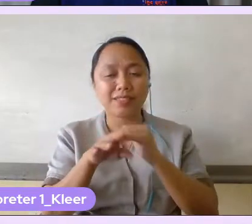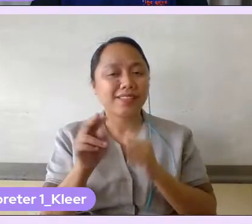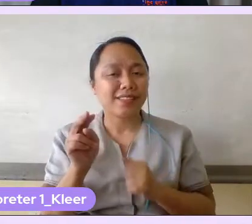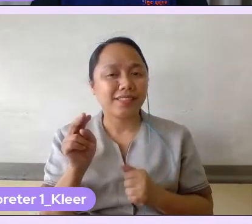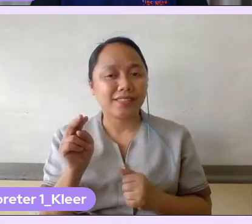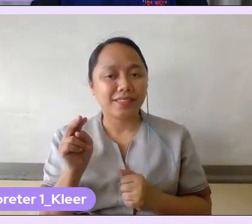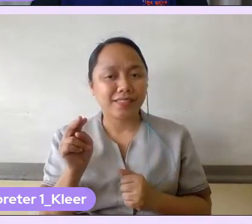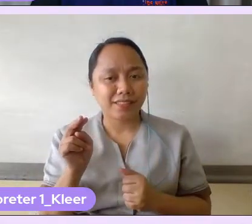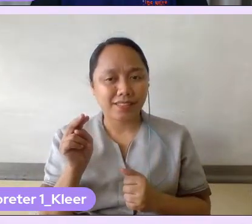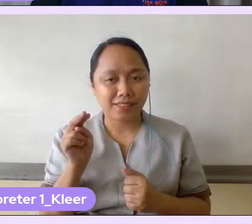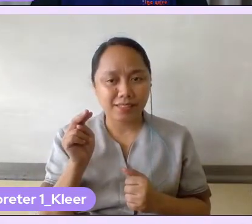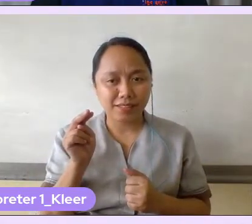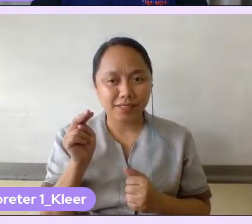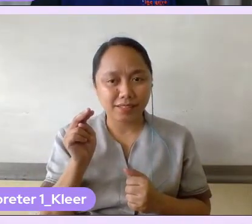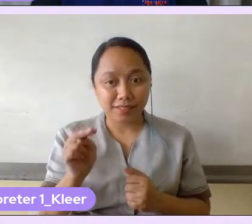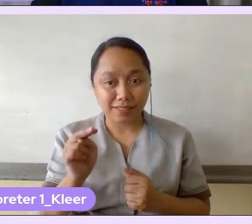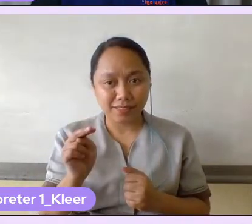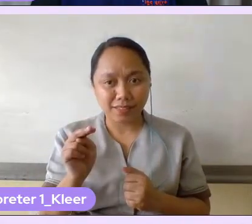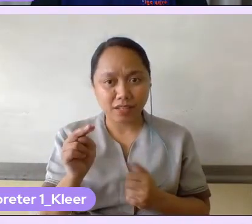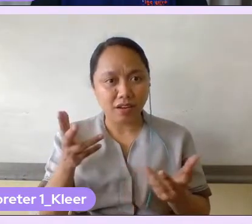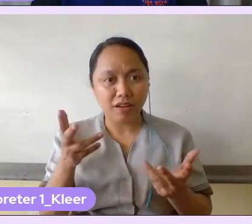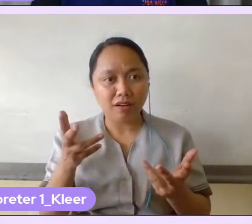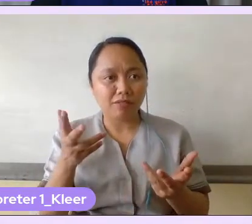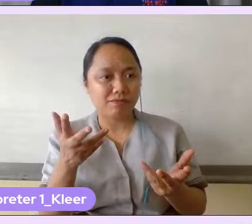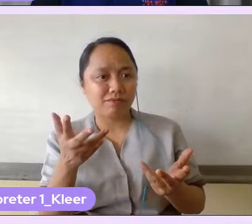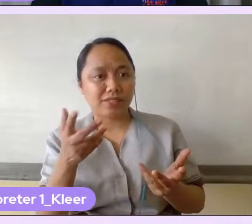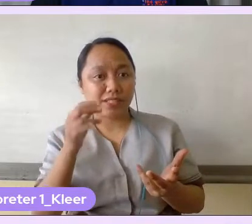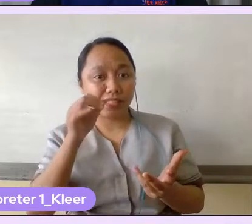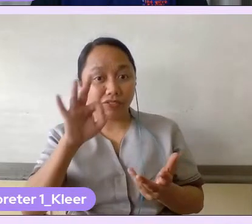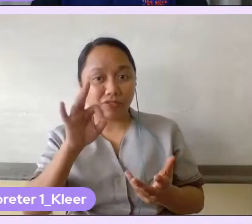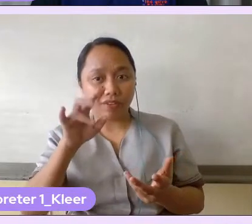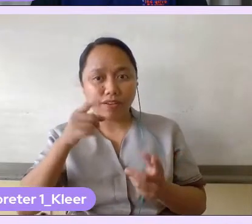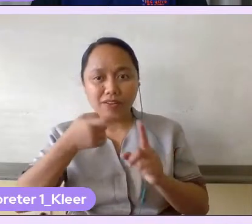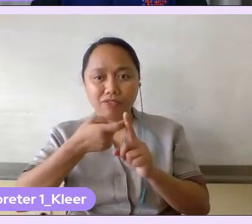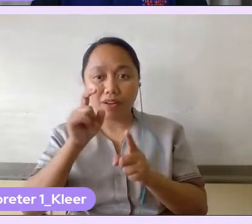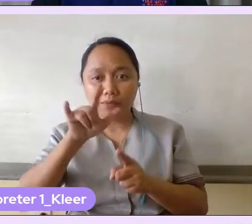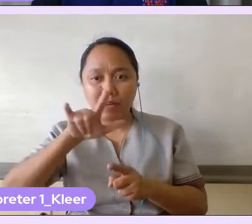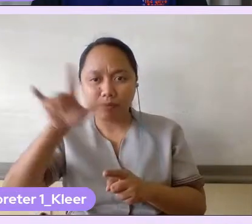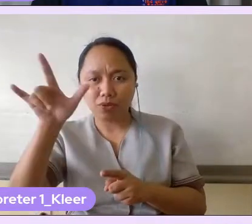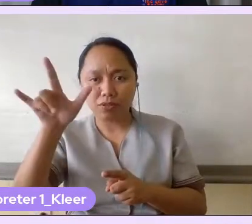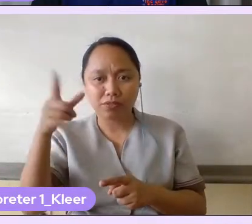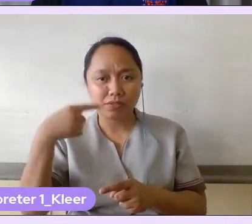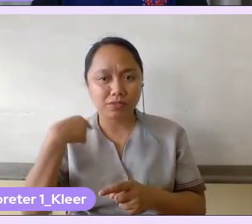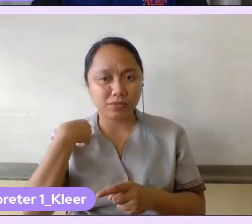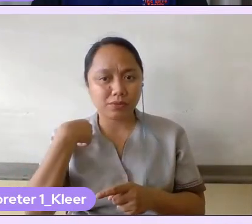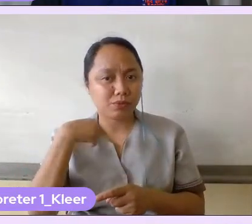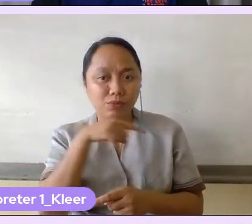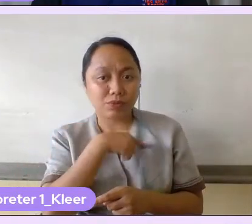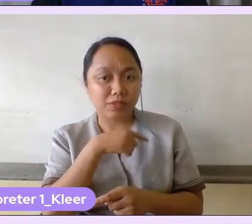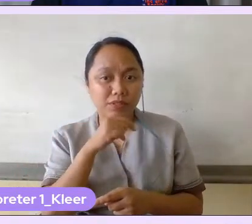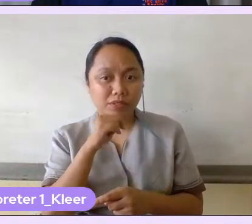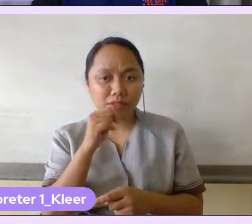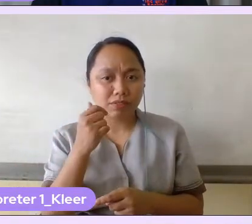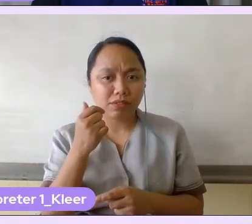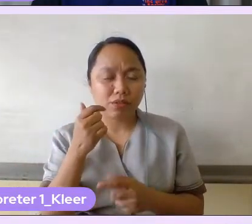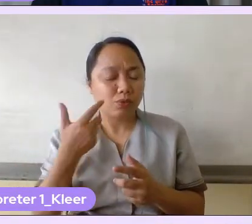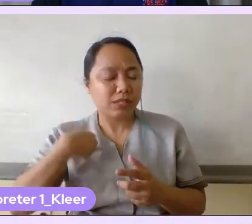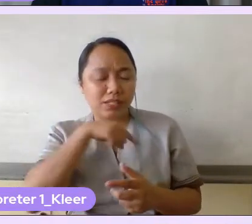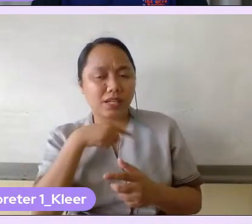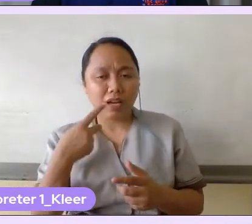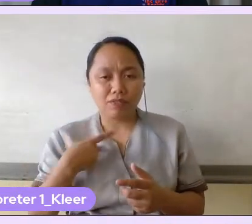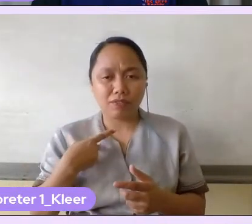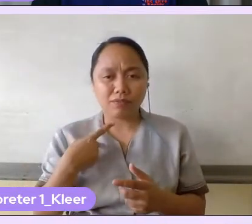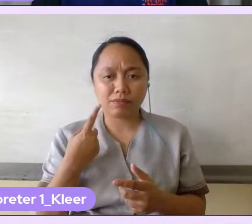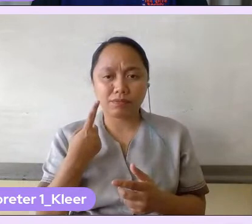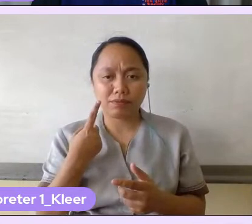mas impressed tayo pag galing sa abroad, right? But actually, there's so many really promising and interesting businesses, lalo na nung pandemic, no, na